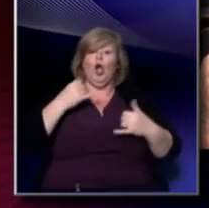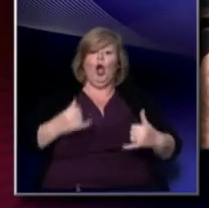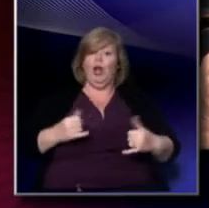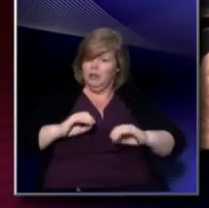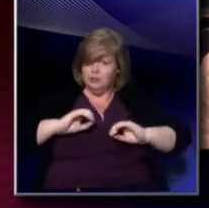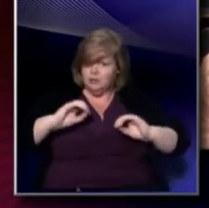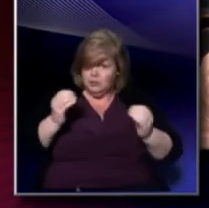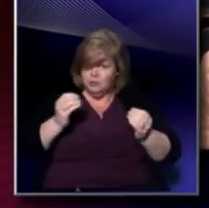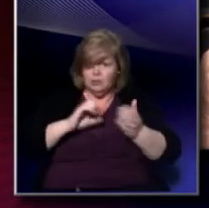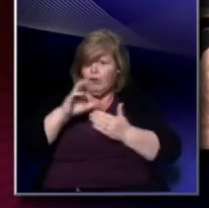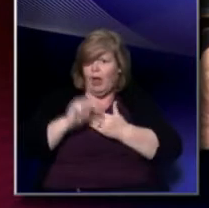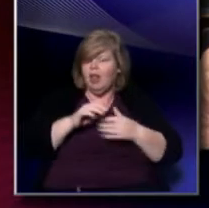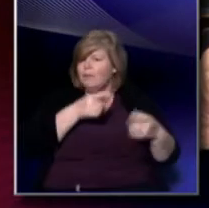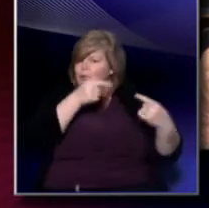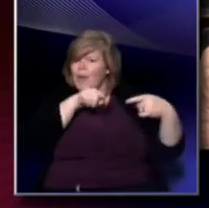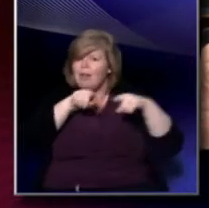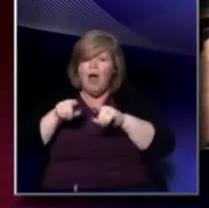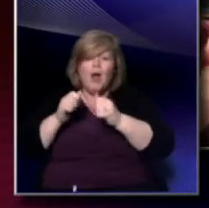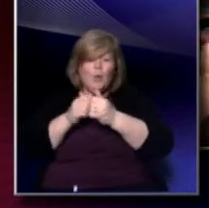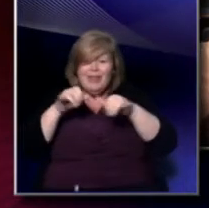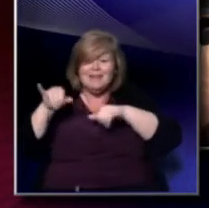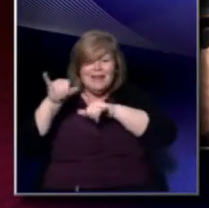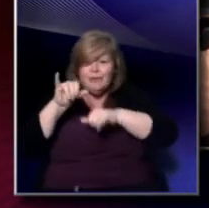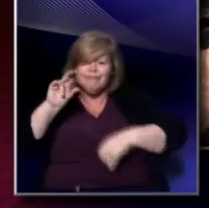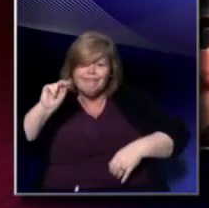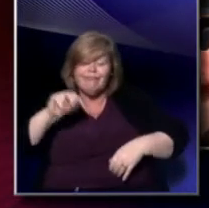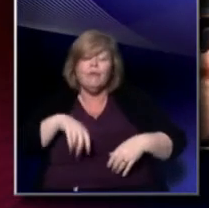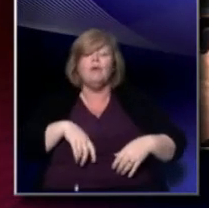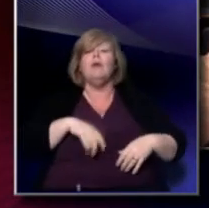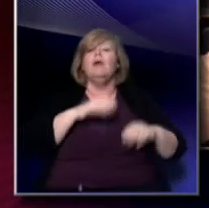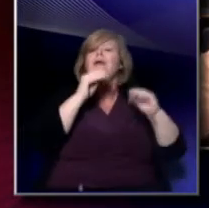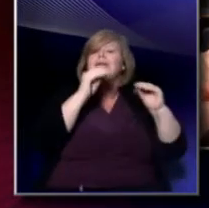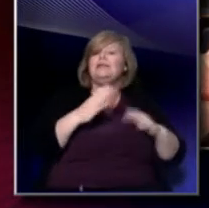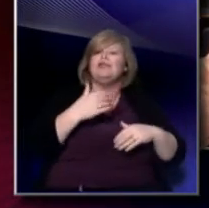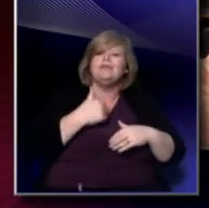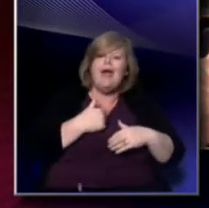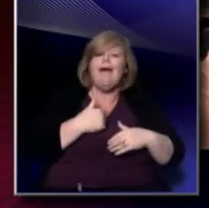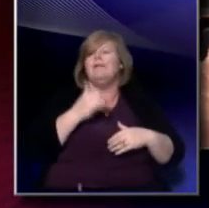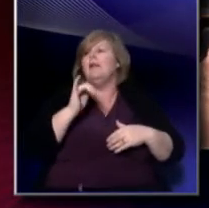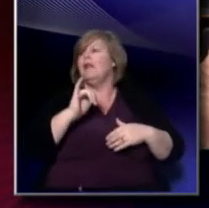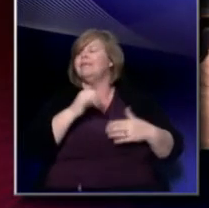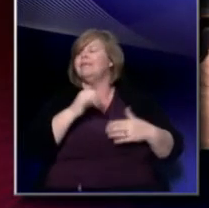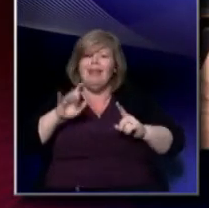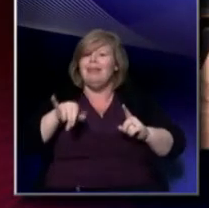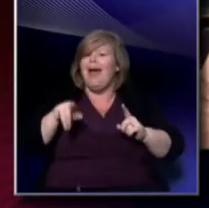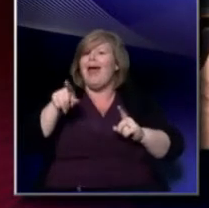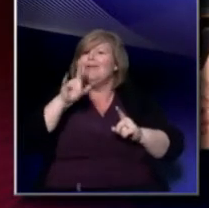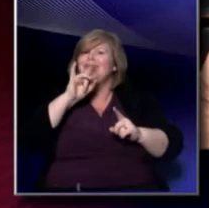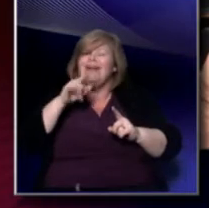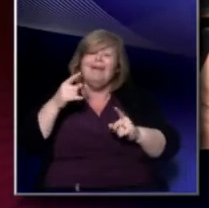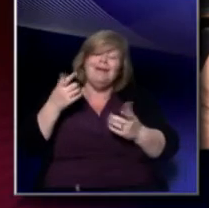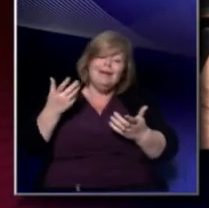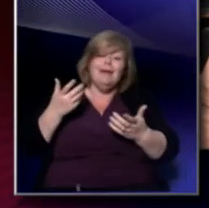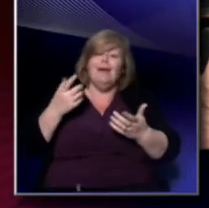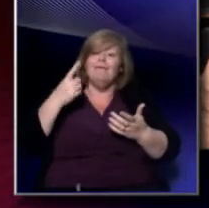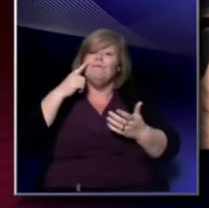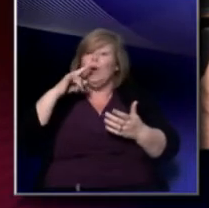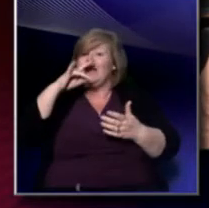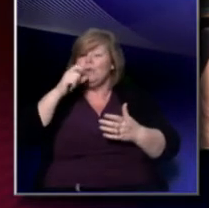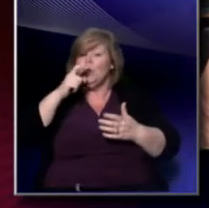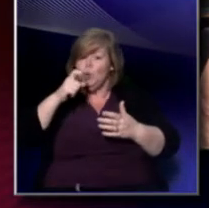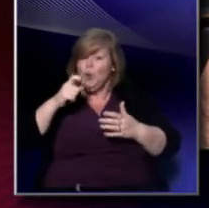the teachers kind of have a pacing guide based on beyond textbooks that they can use, are at grade level, which a